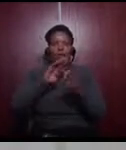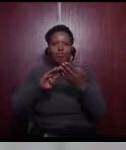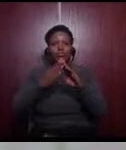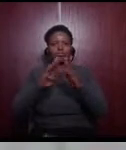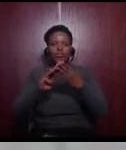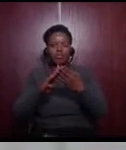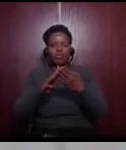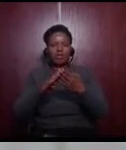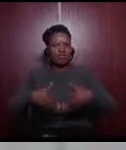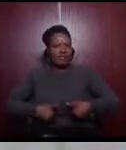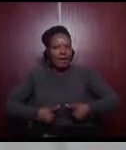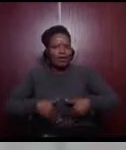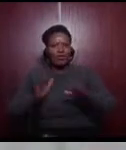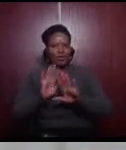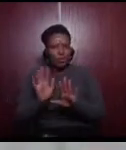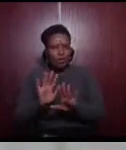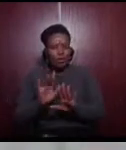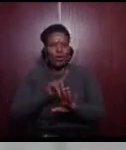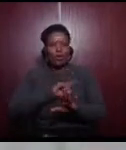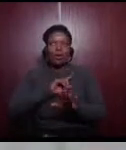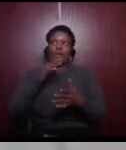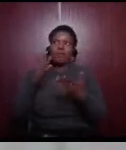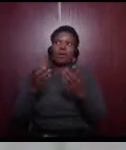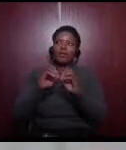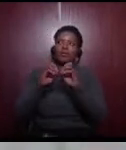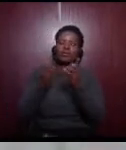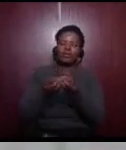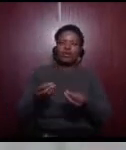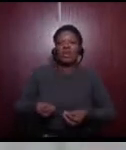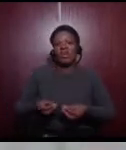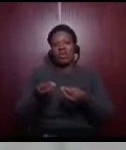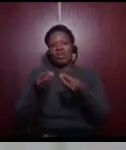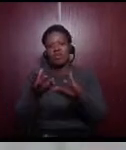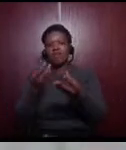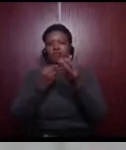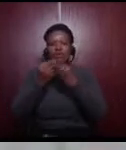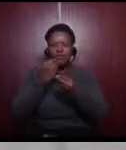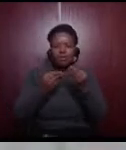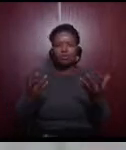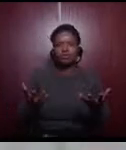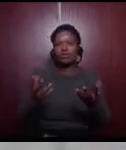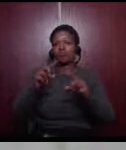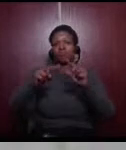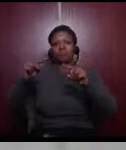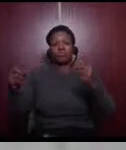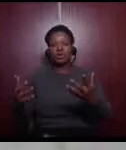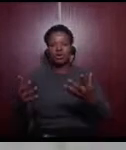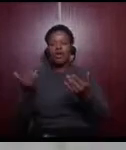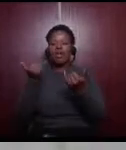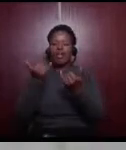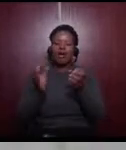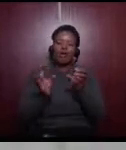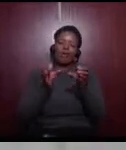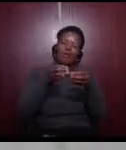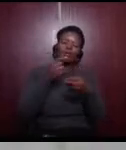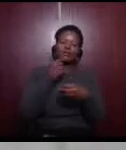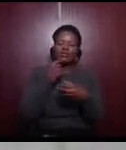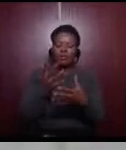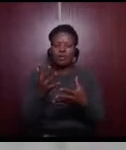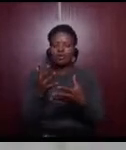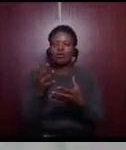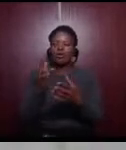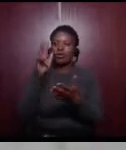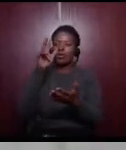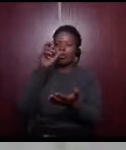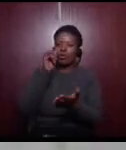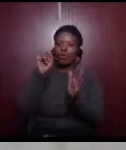all that, community gardens and ensuring the soup, maybe soup kitchens and all those things. So the board then will be able to identify